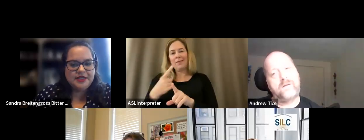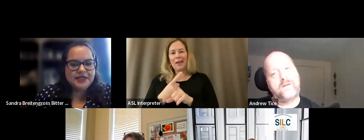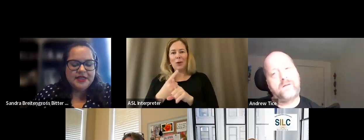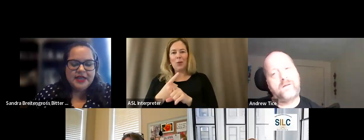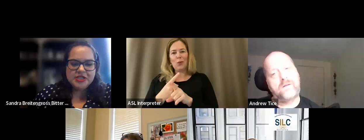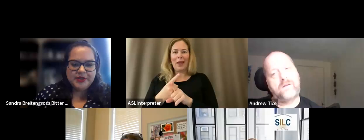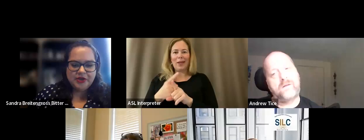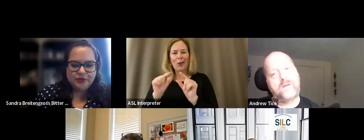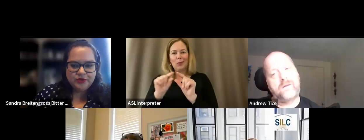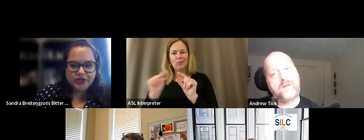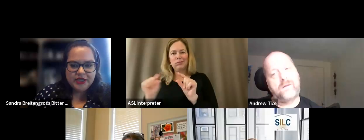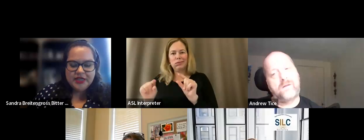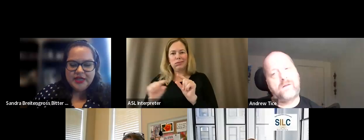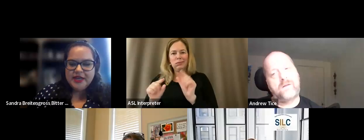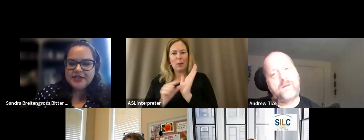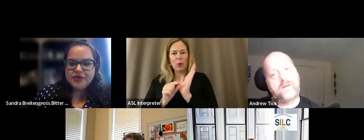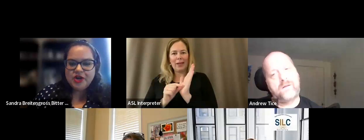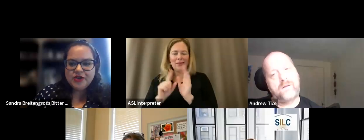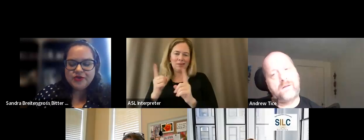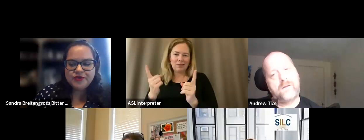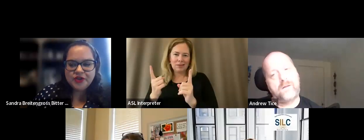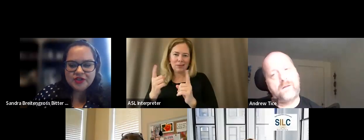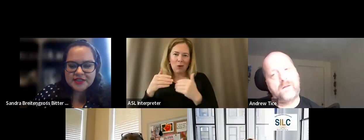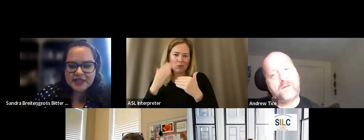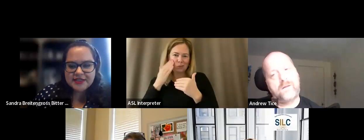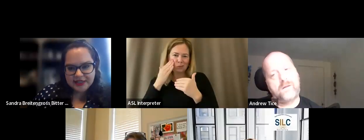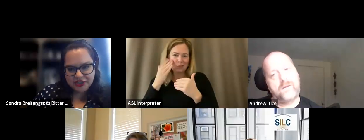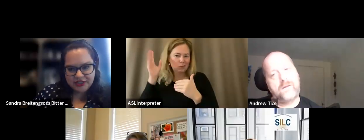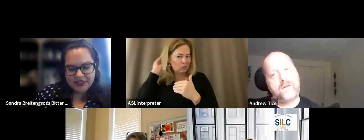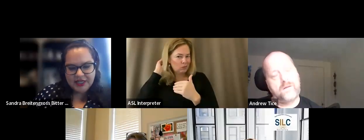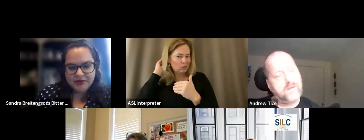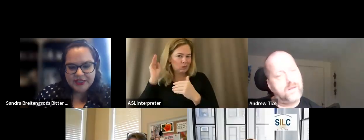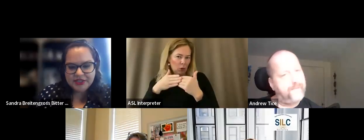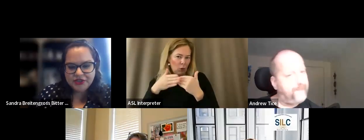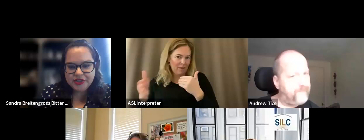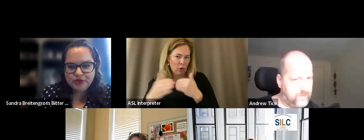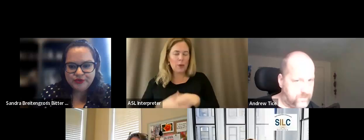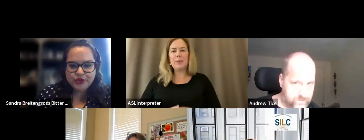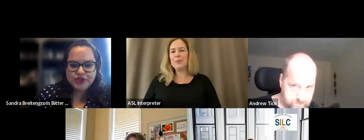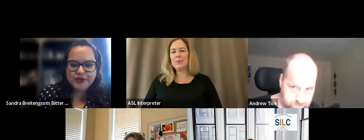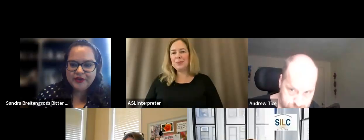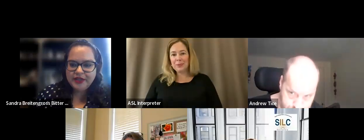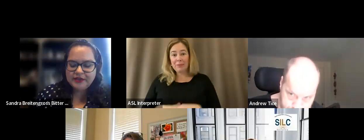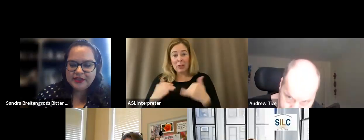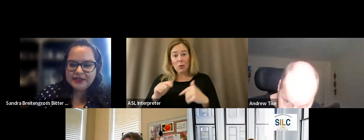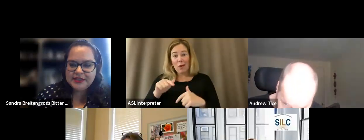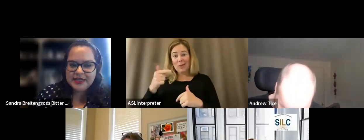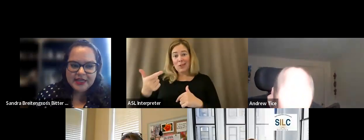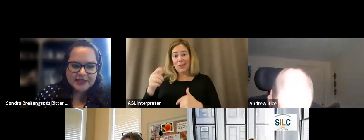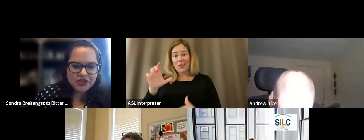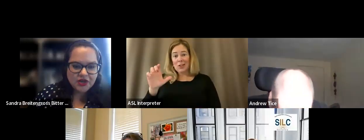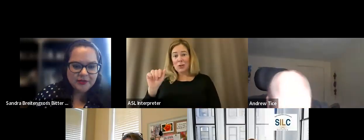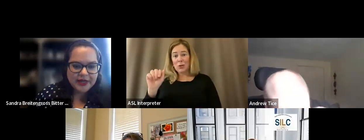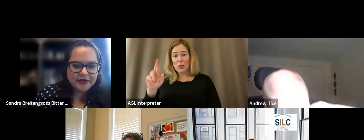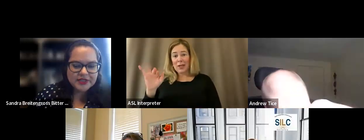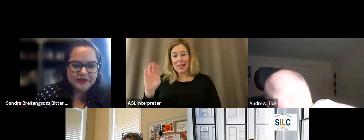in mind as we go forward. And so for our first section, I would like to turn it over to Carrie England